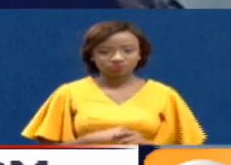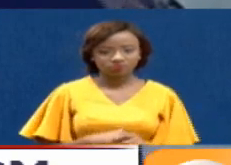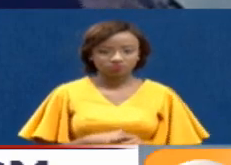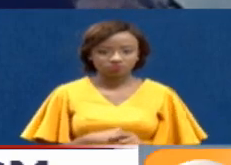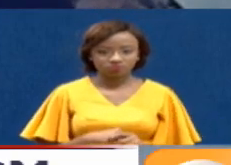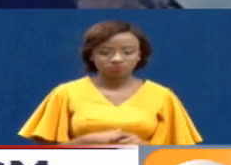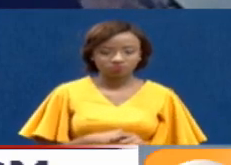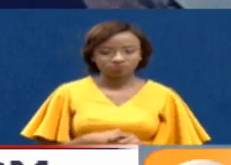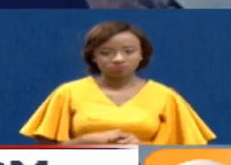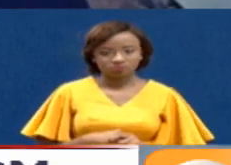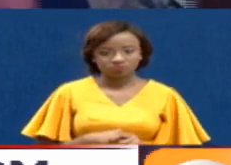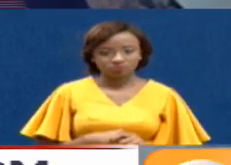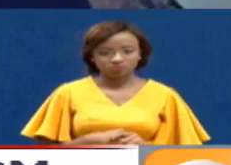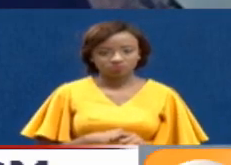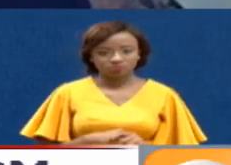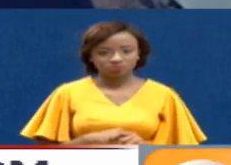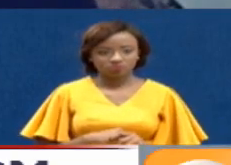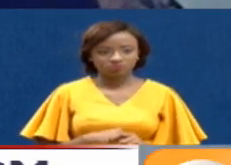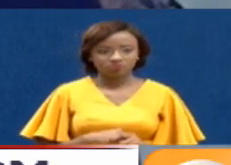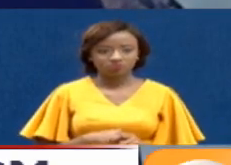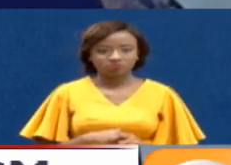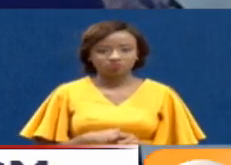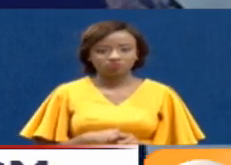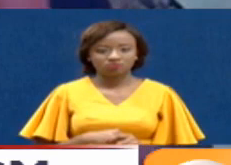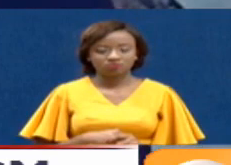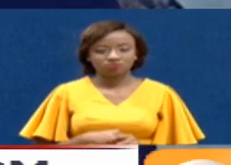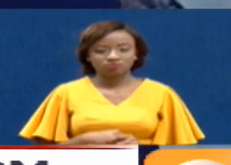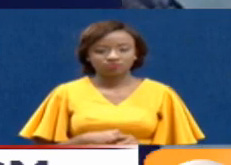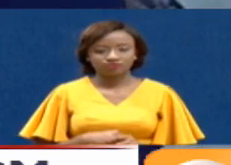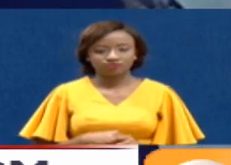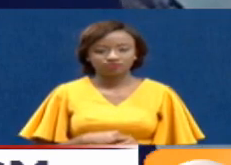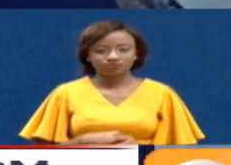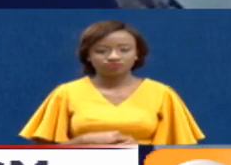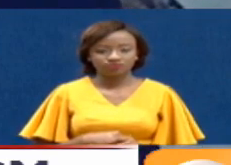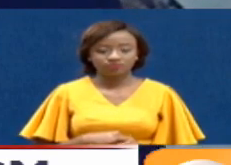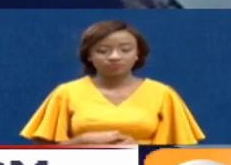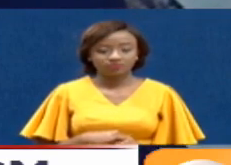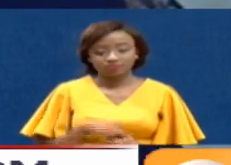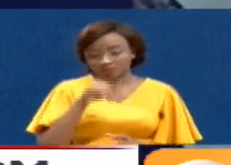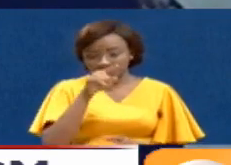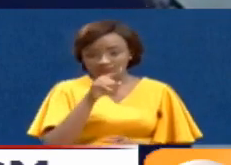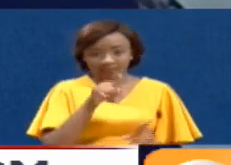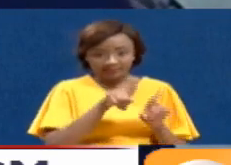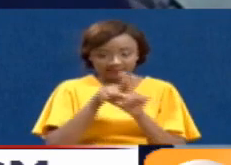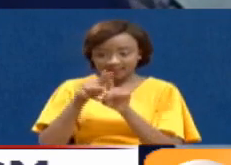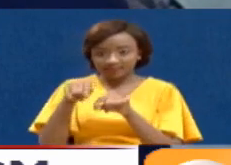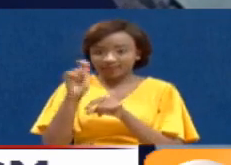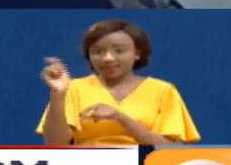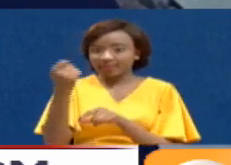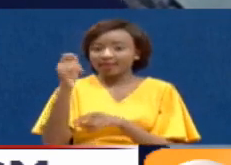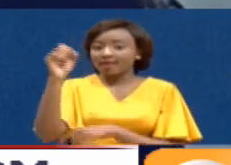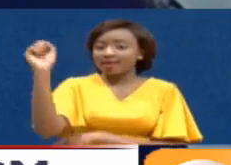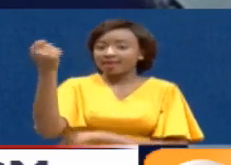privatized railways. Where we are today, if Kenya Power or any other utility company is